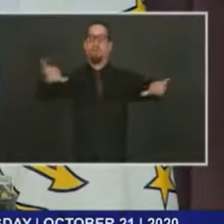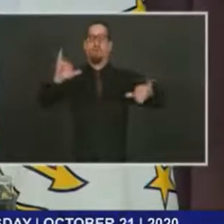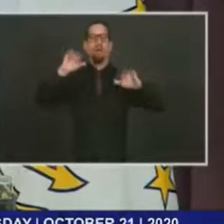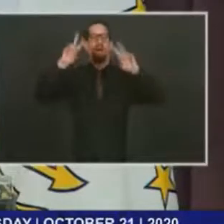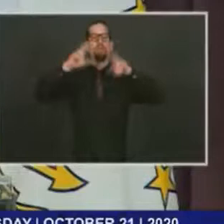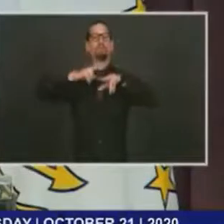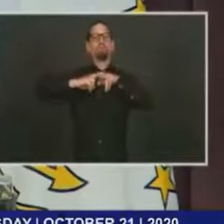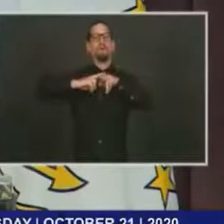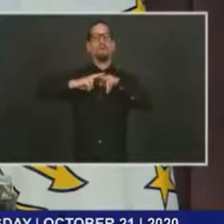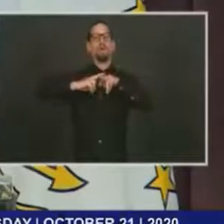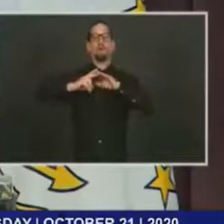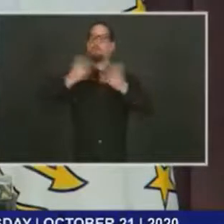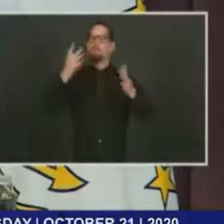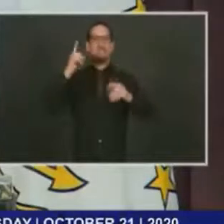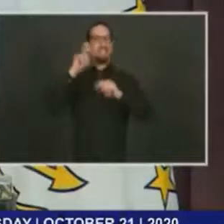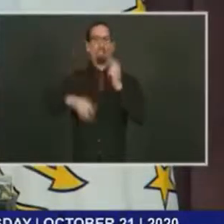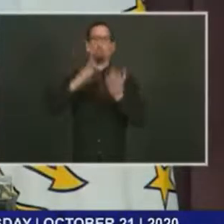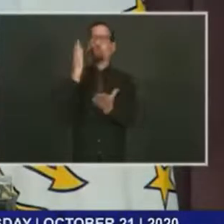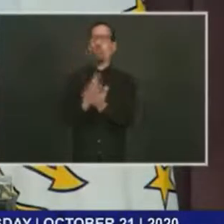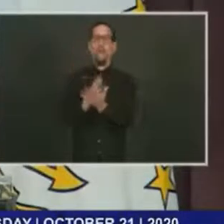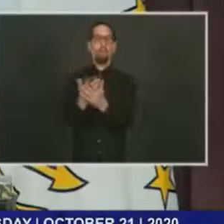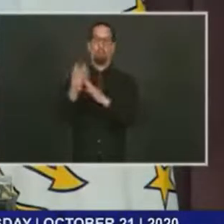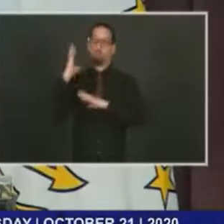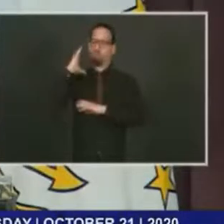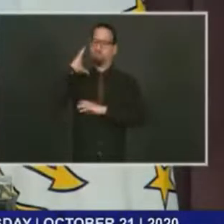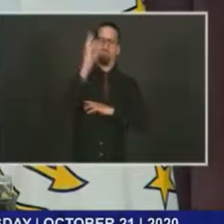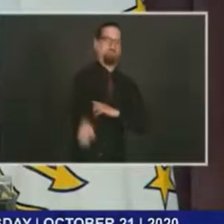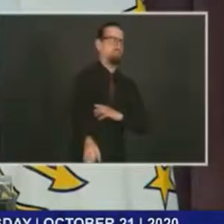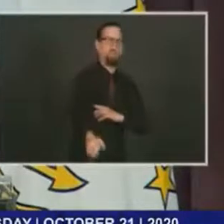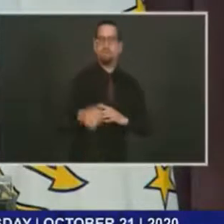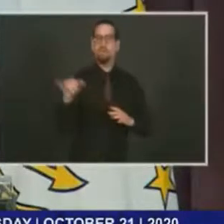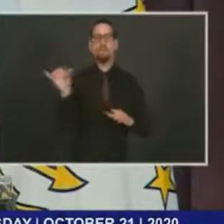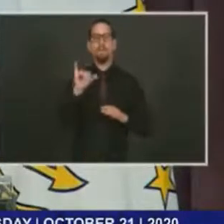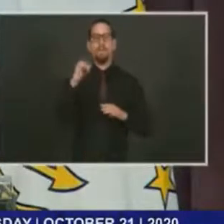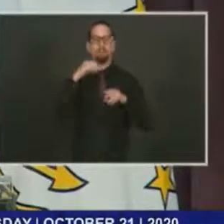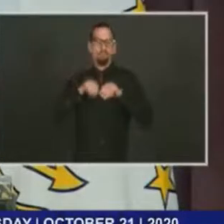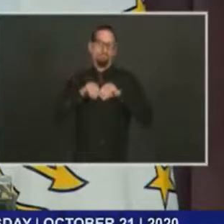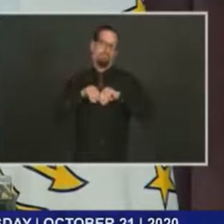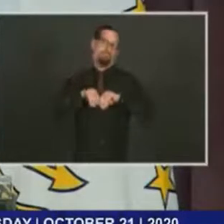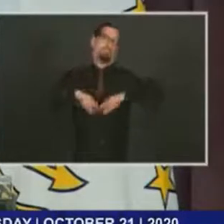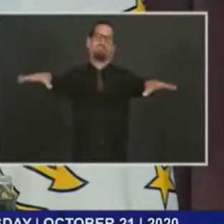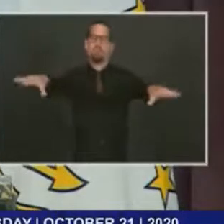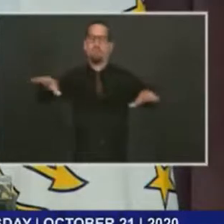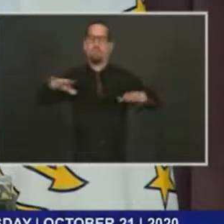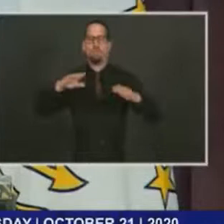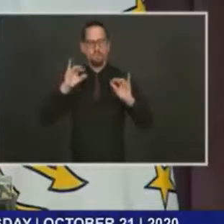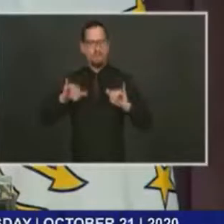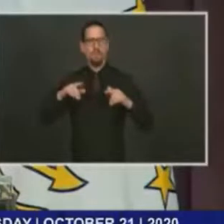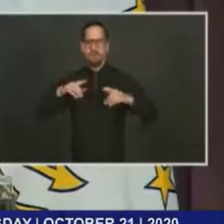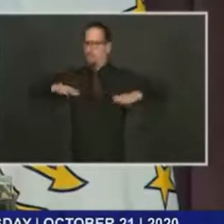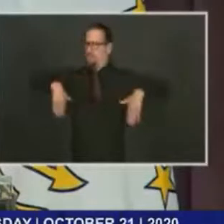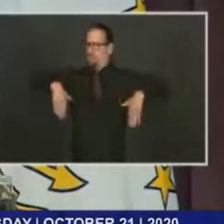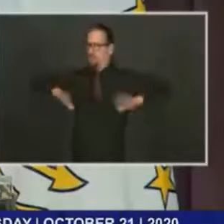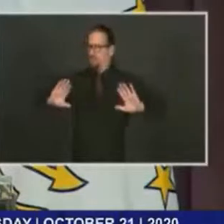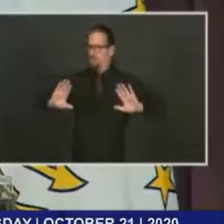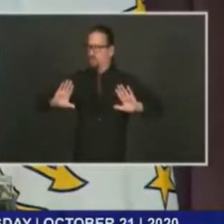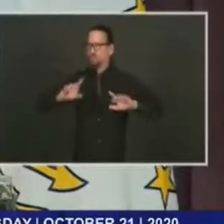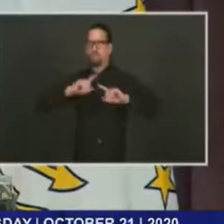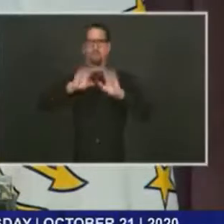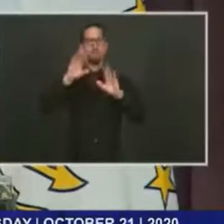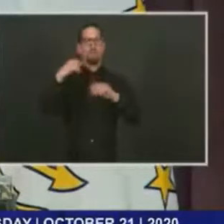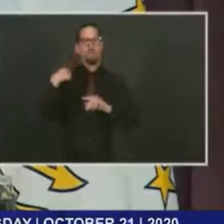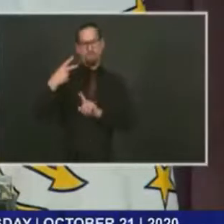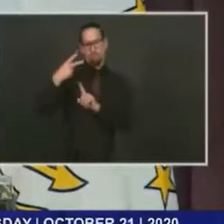down right now. We have spent the past 7 months building warning systems,